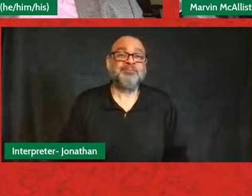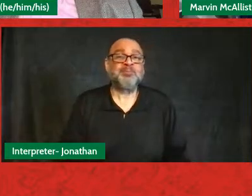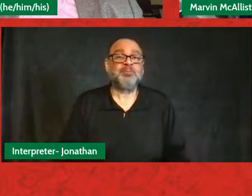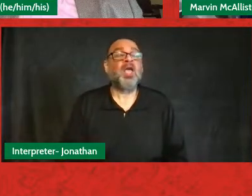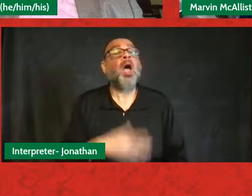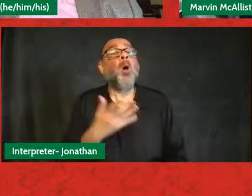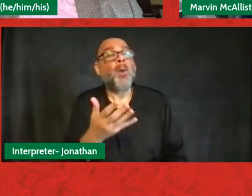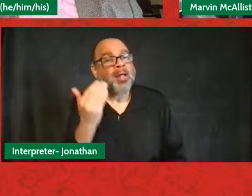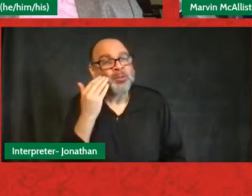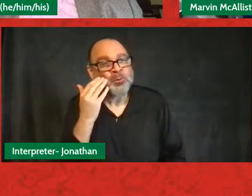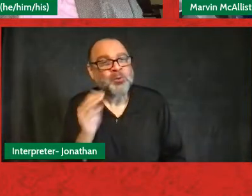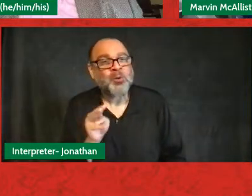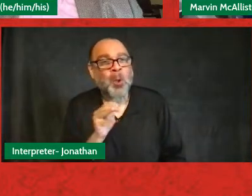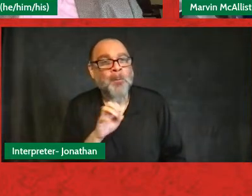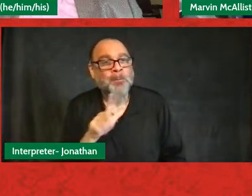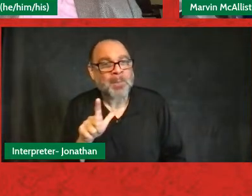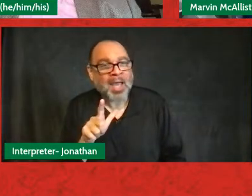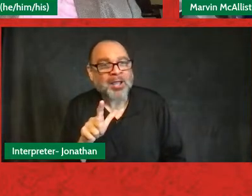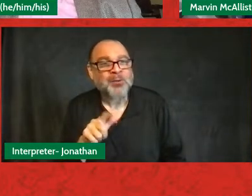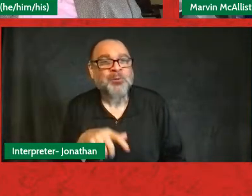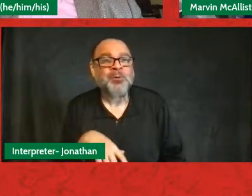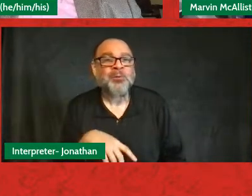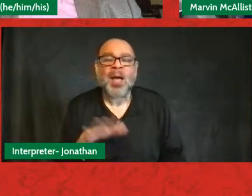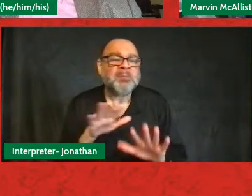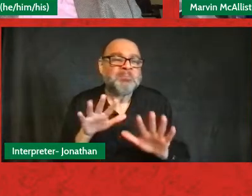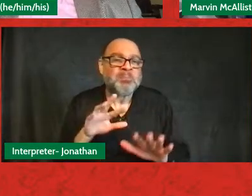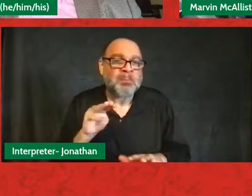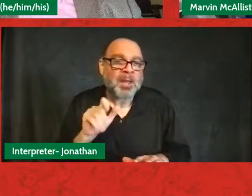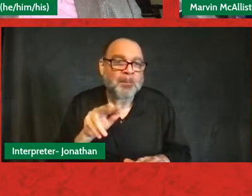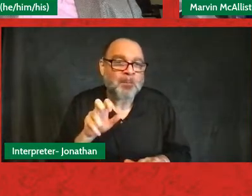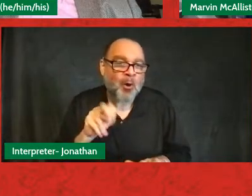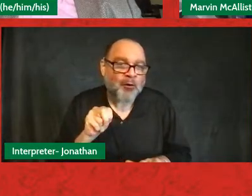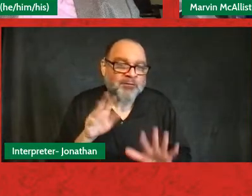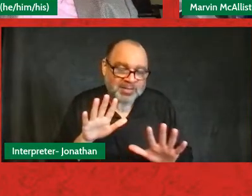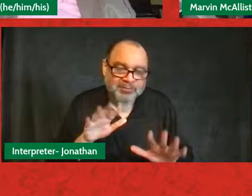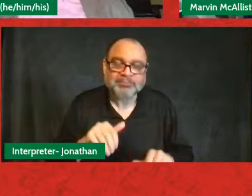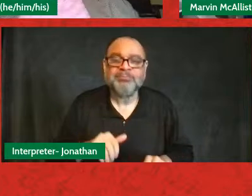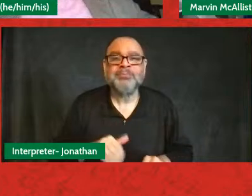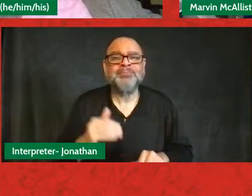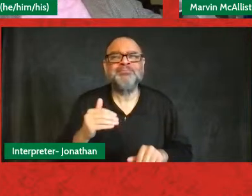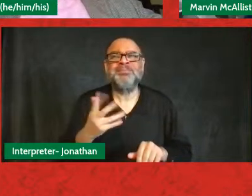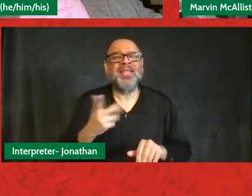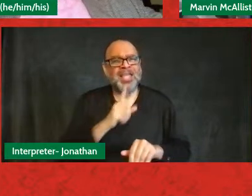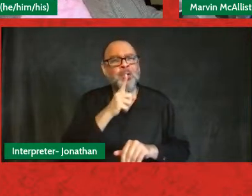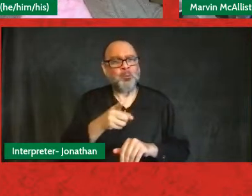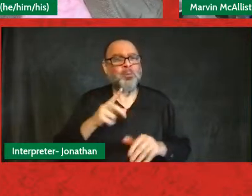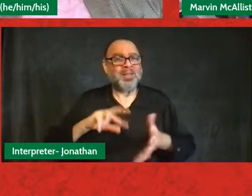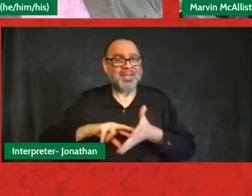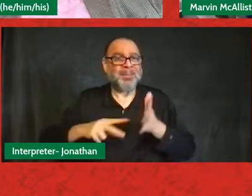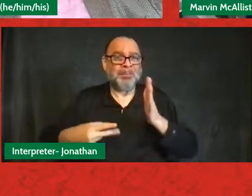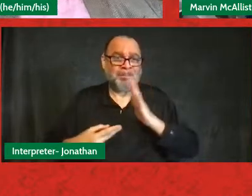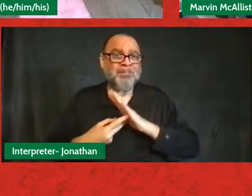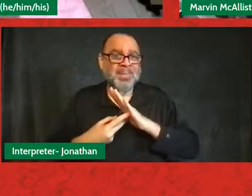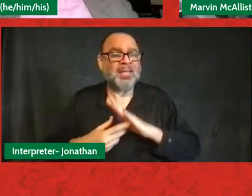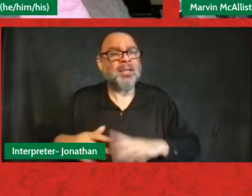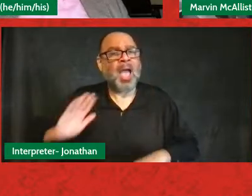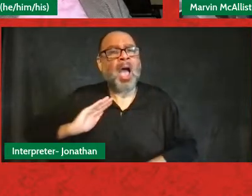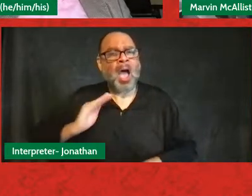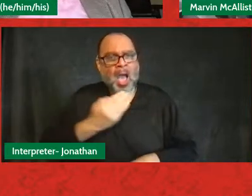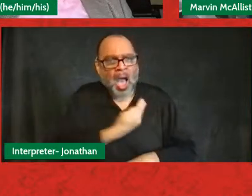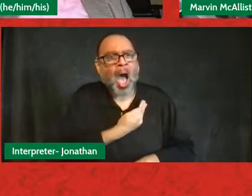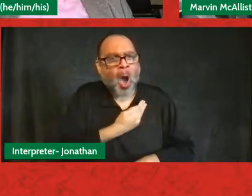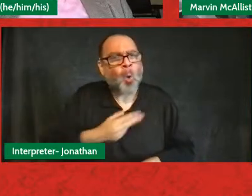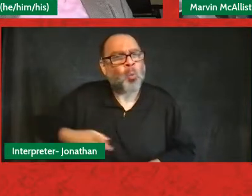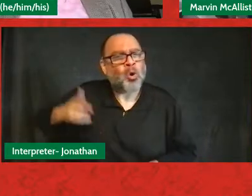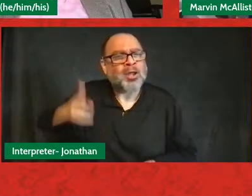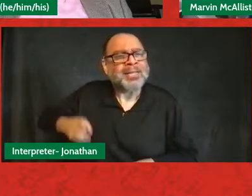Michael, Marvin, is that it just means that we really stand on such a rich platform